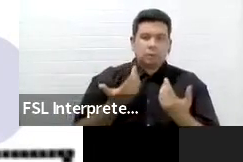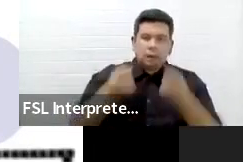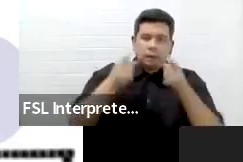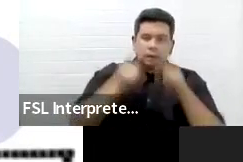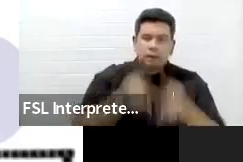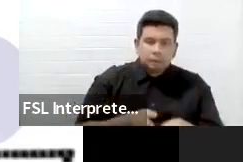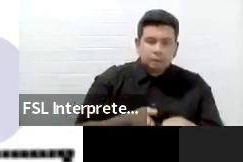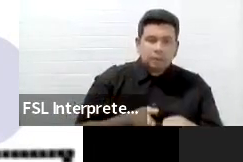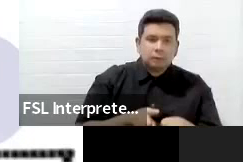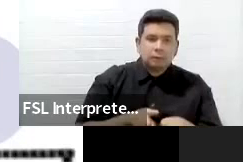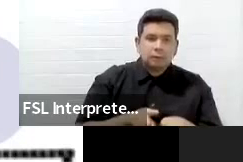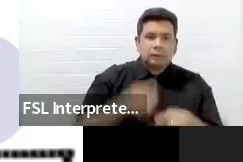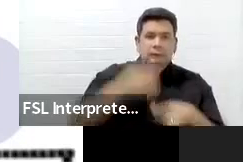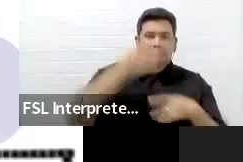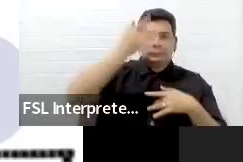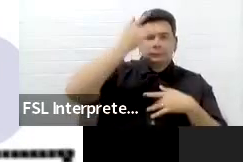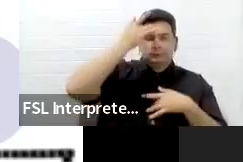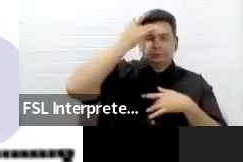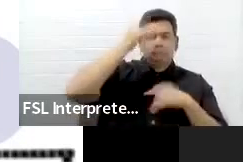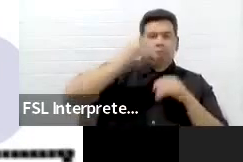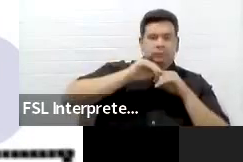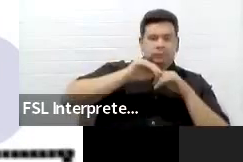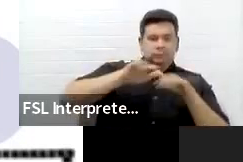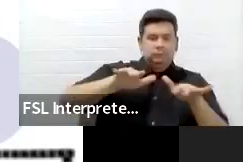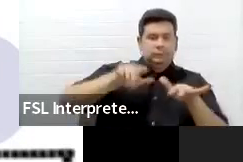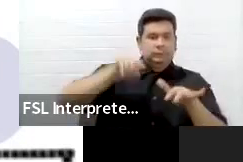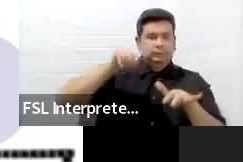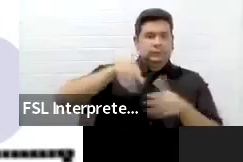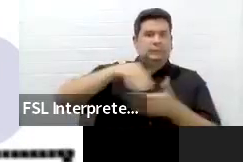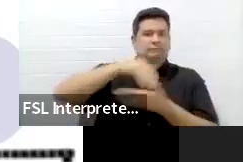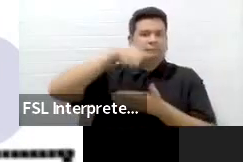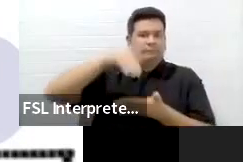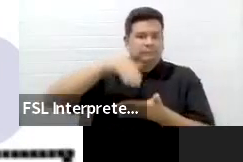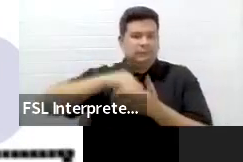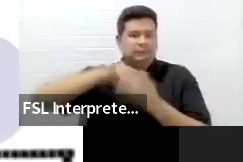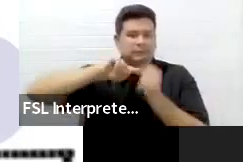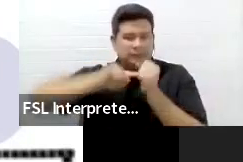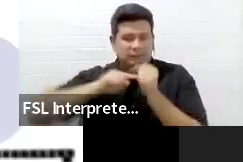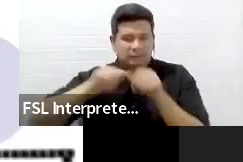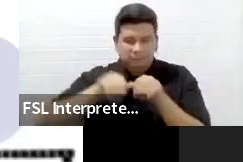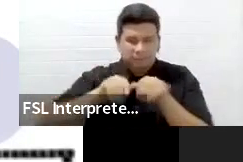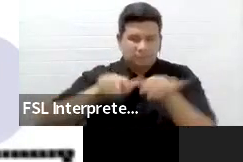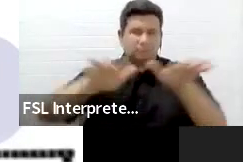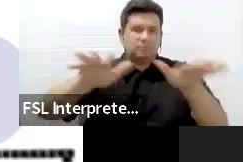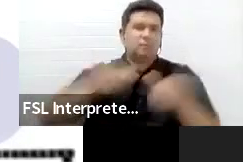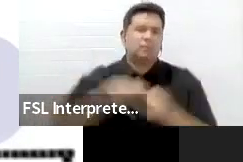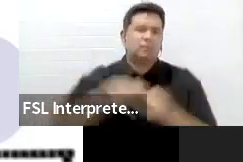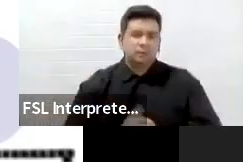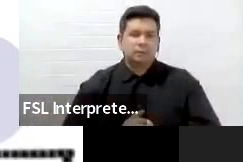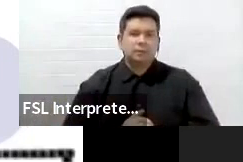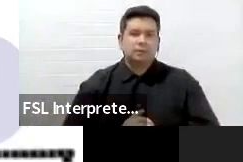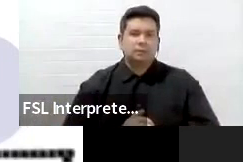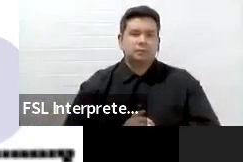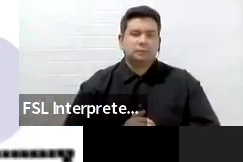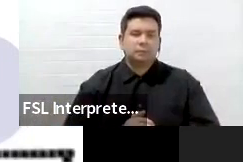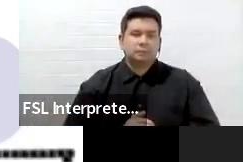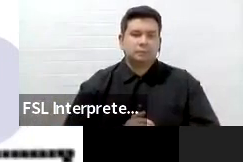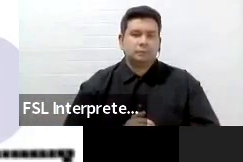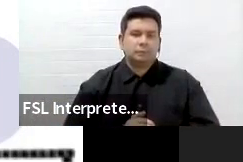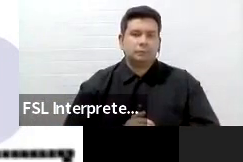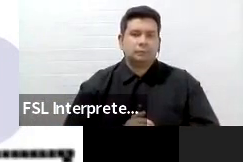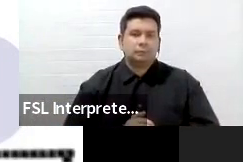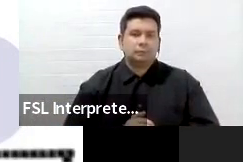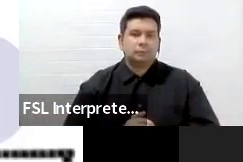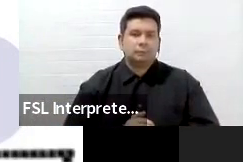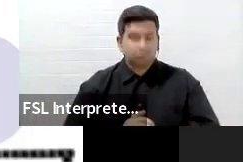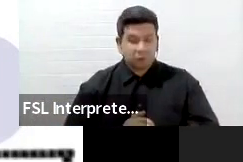making Camp Claudio one of the epicenters of the pandemic. So when these troops who were never